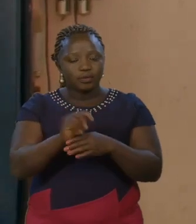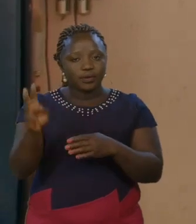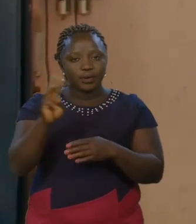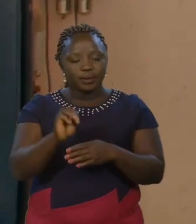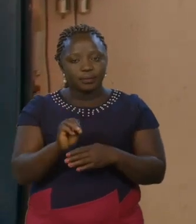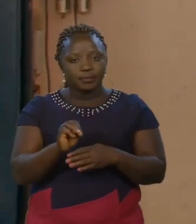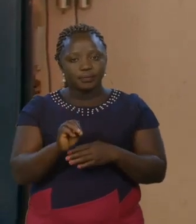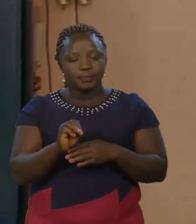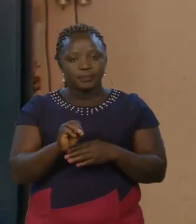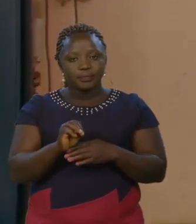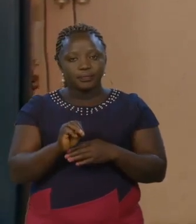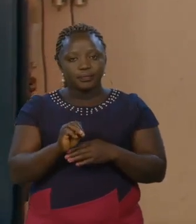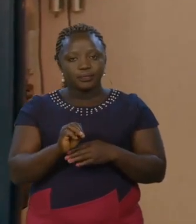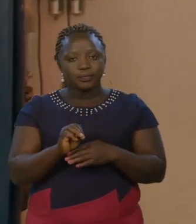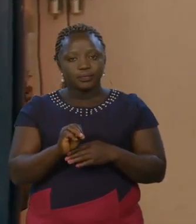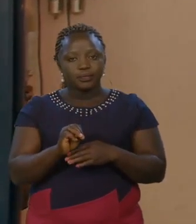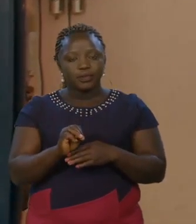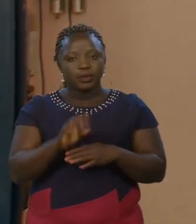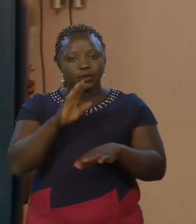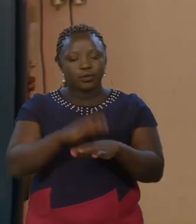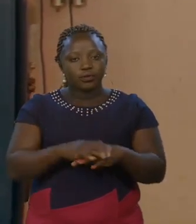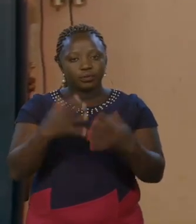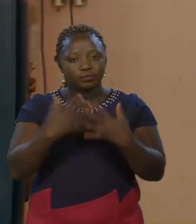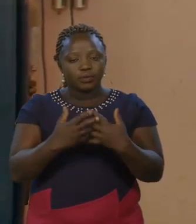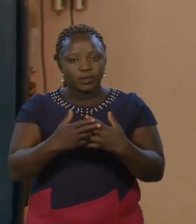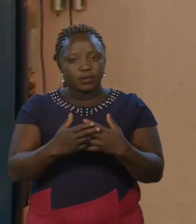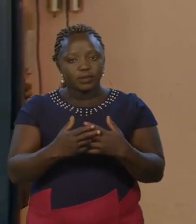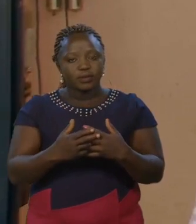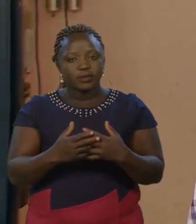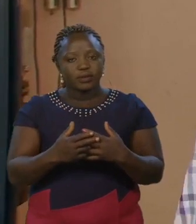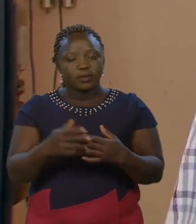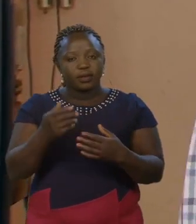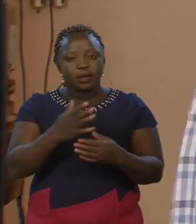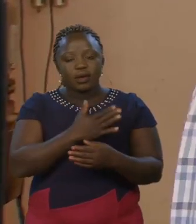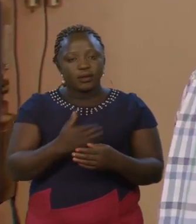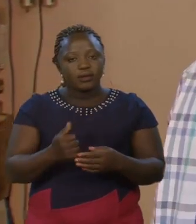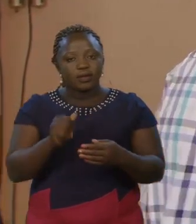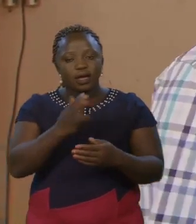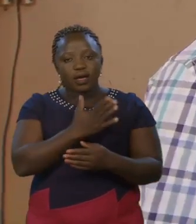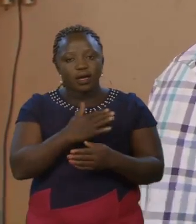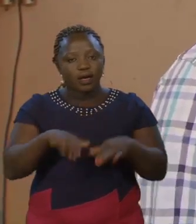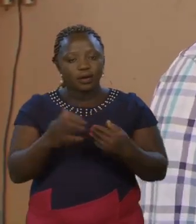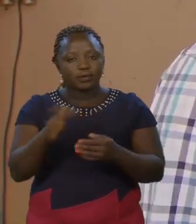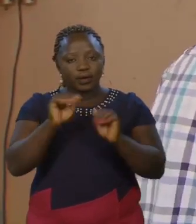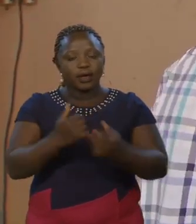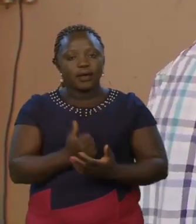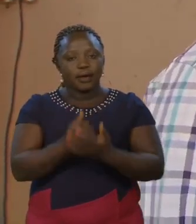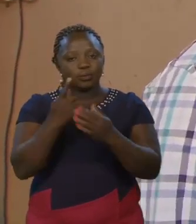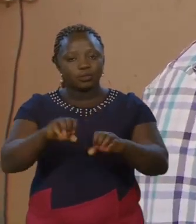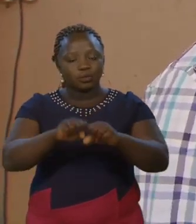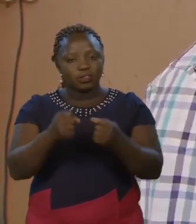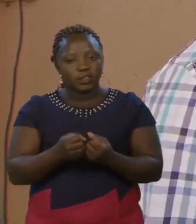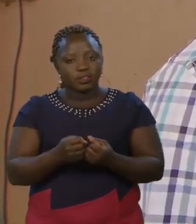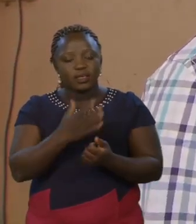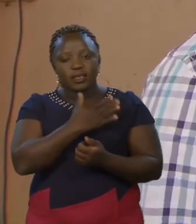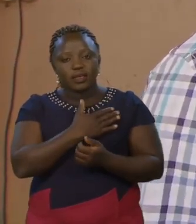the role auto mechanic can play and help the society, and